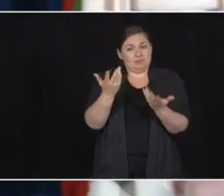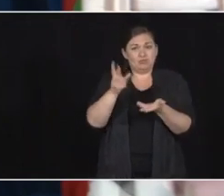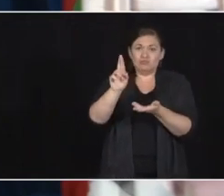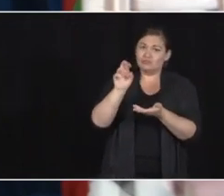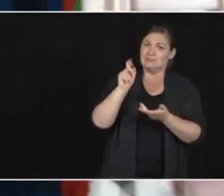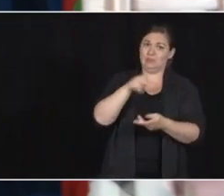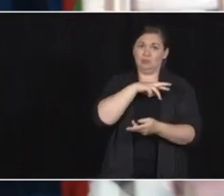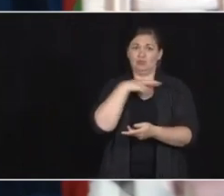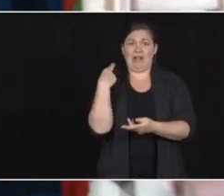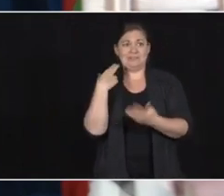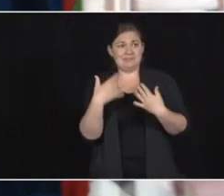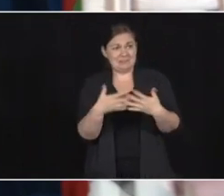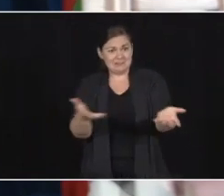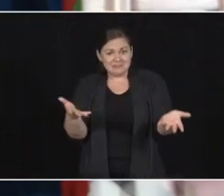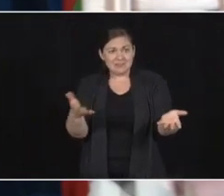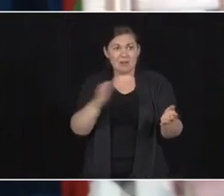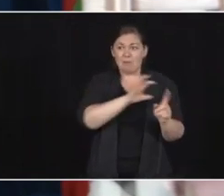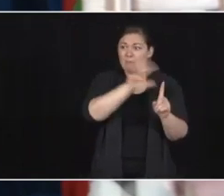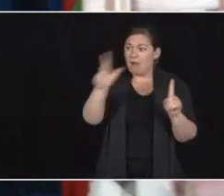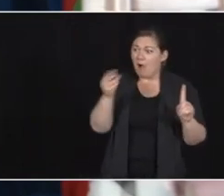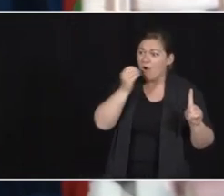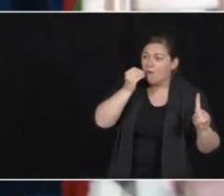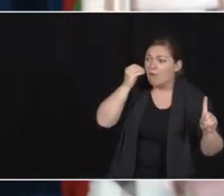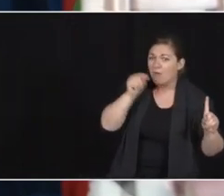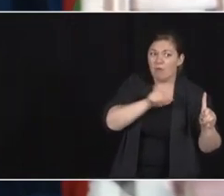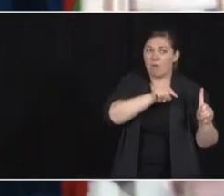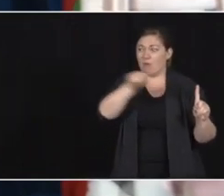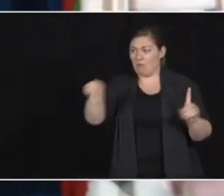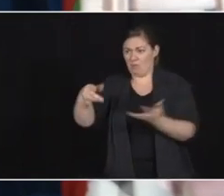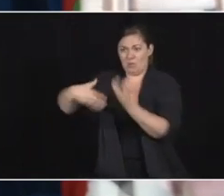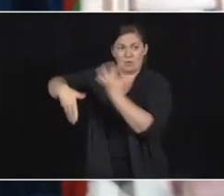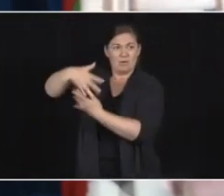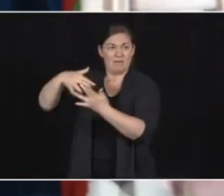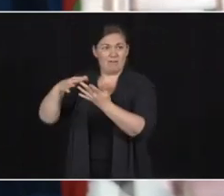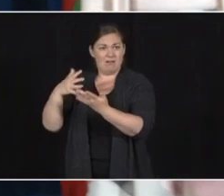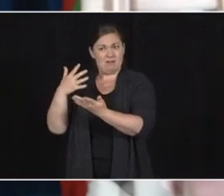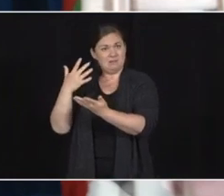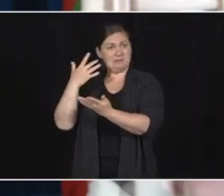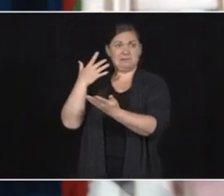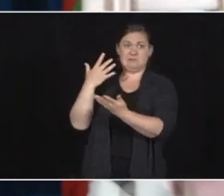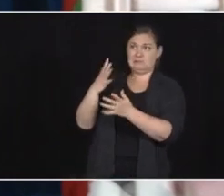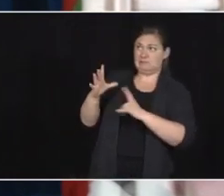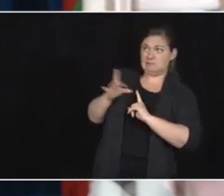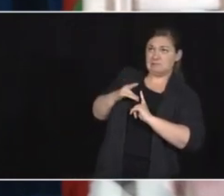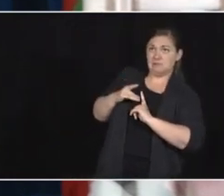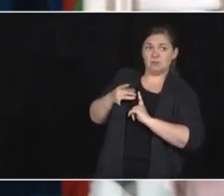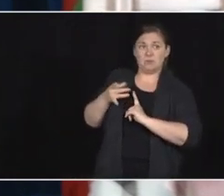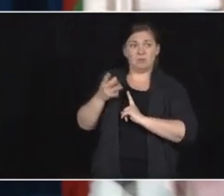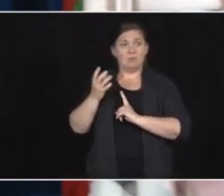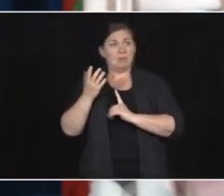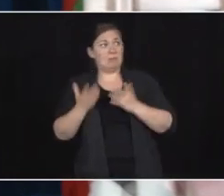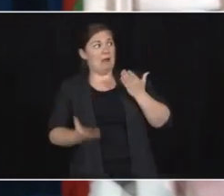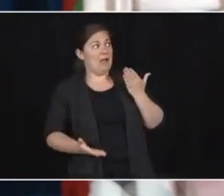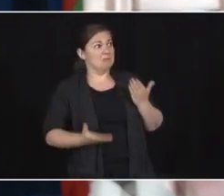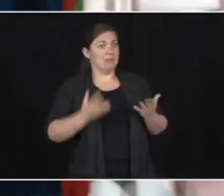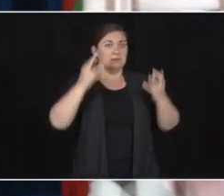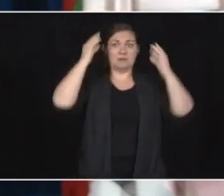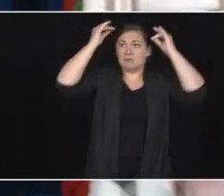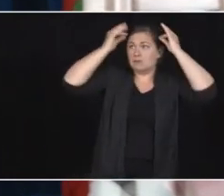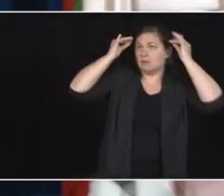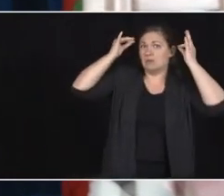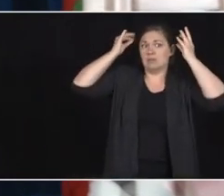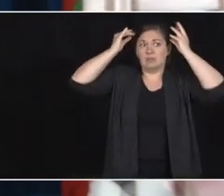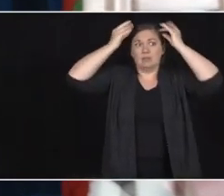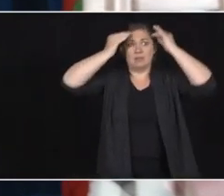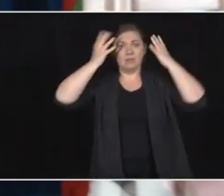home after a long day's work. And, you know, they don't even know at the time if they come home one evening if they have COVID.